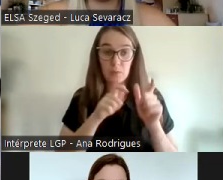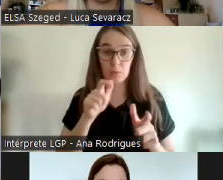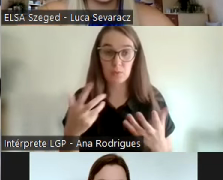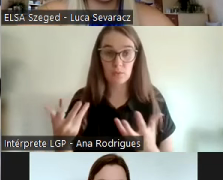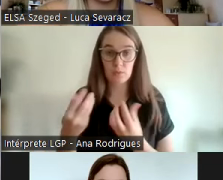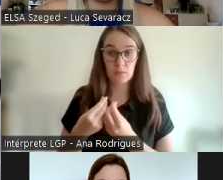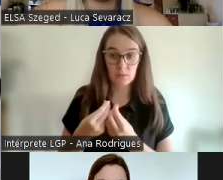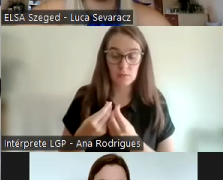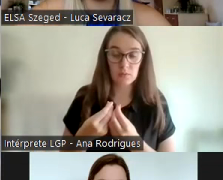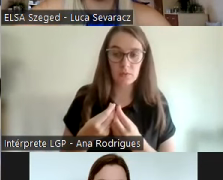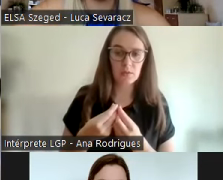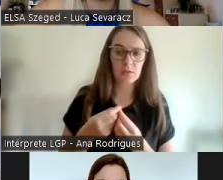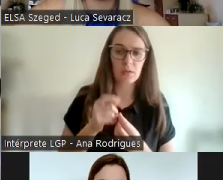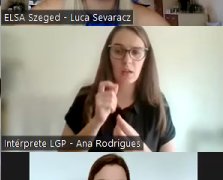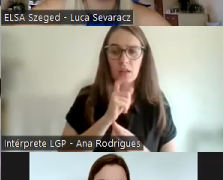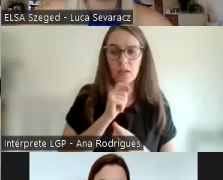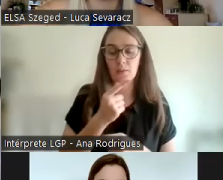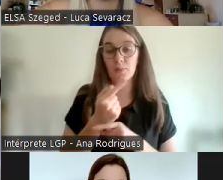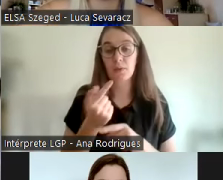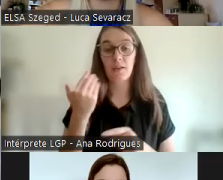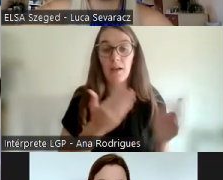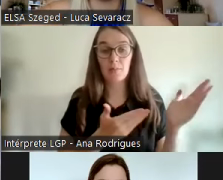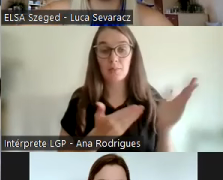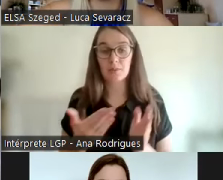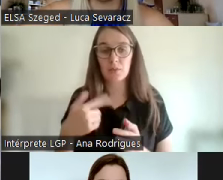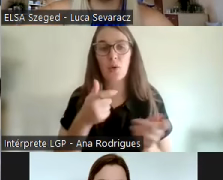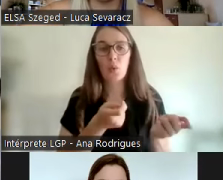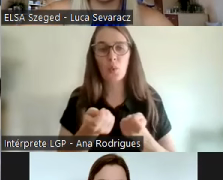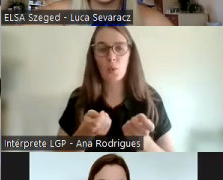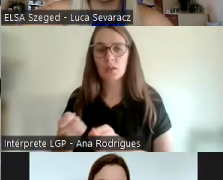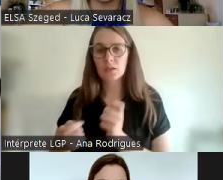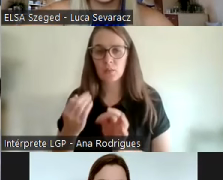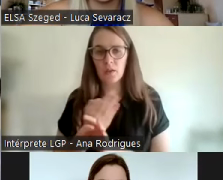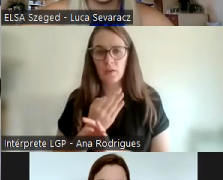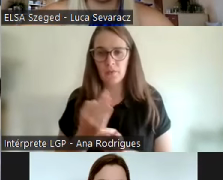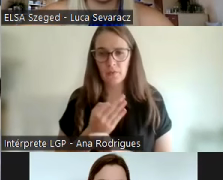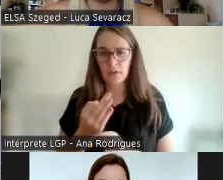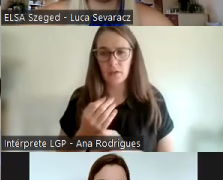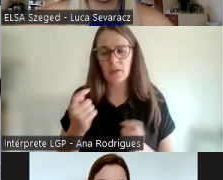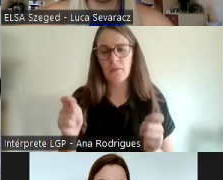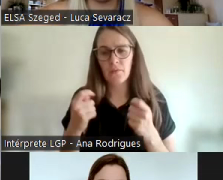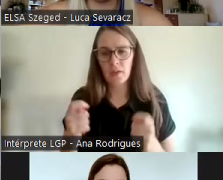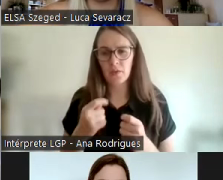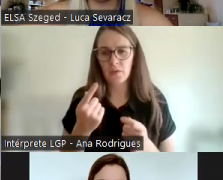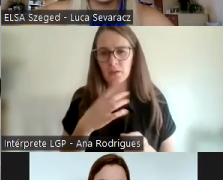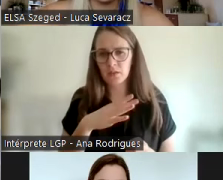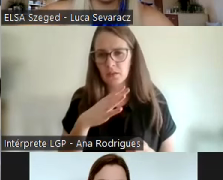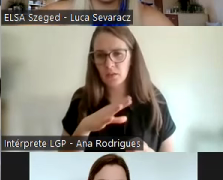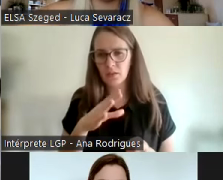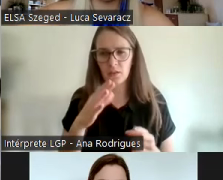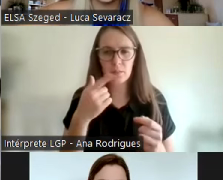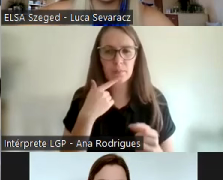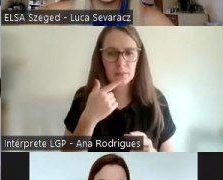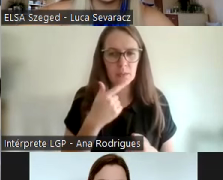hopefully all realized during the presentation, we organize our events to find common ground and to understand each voice